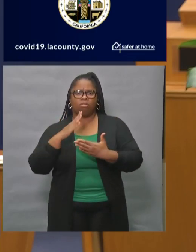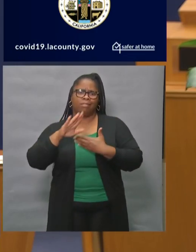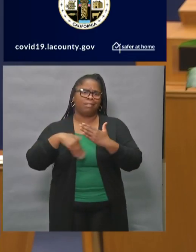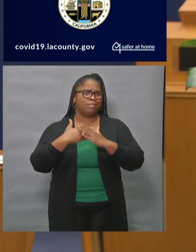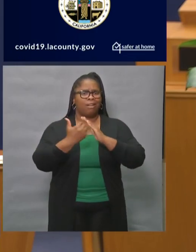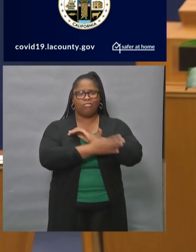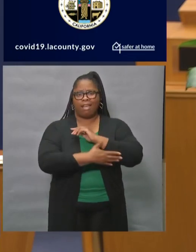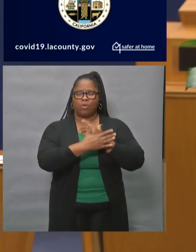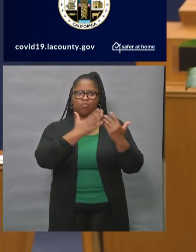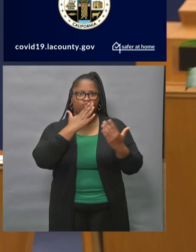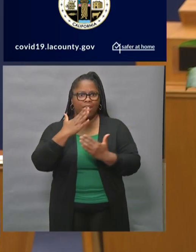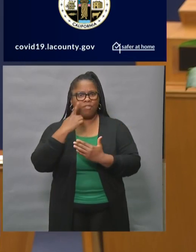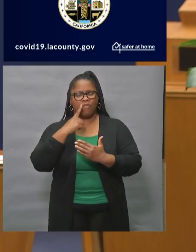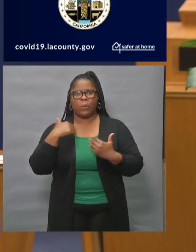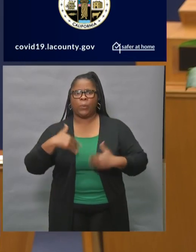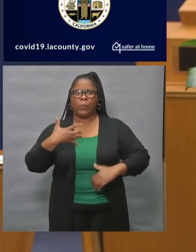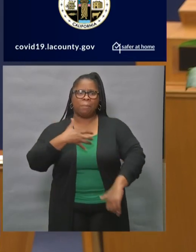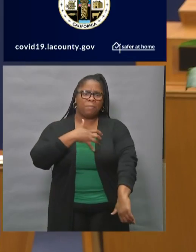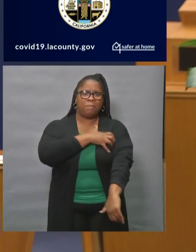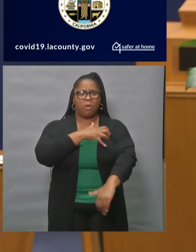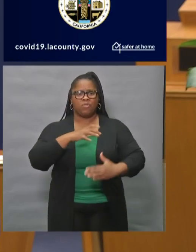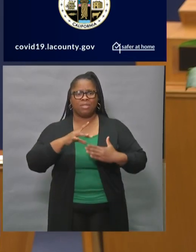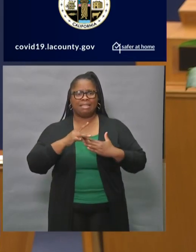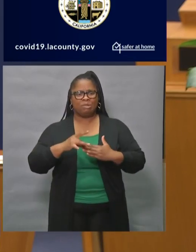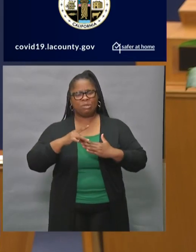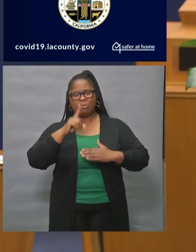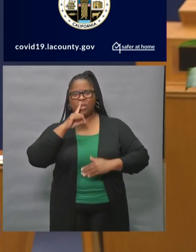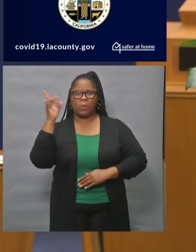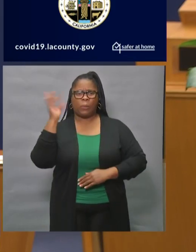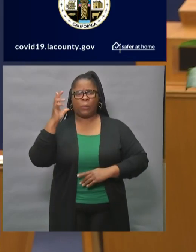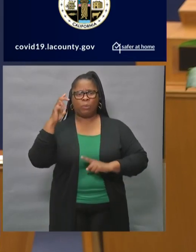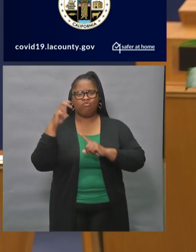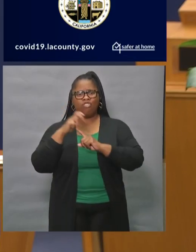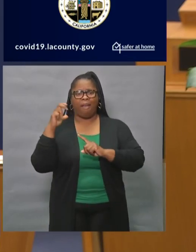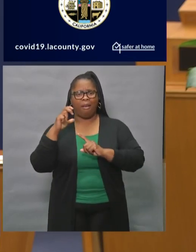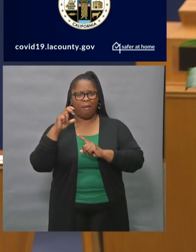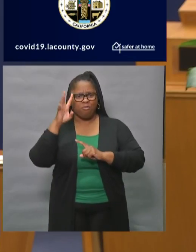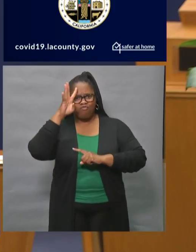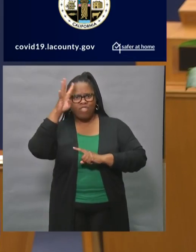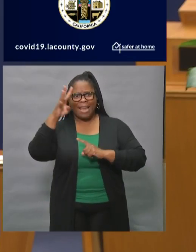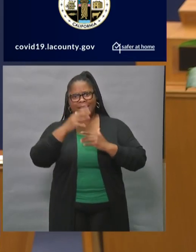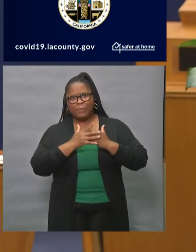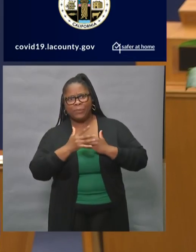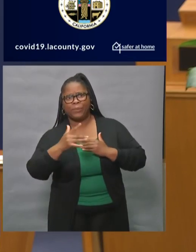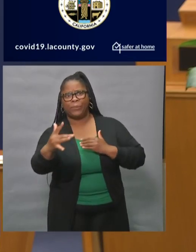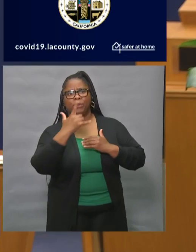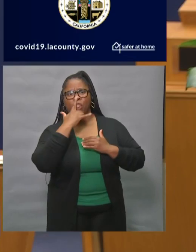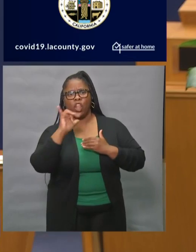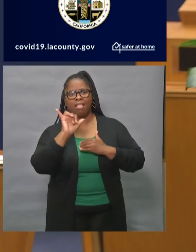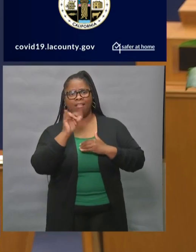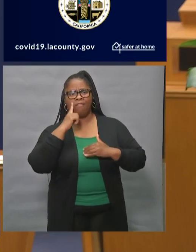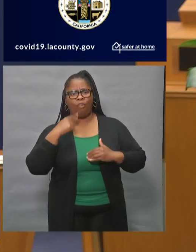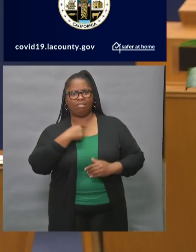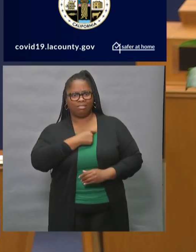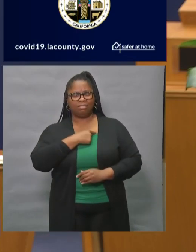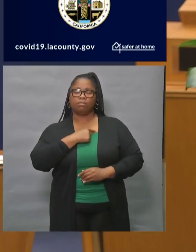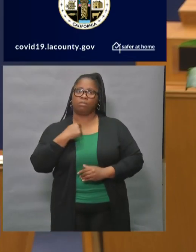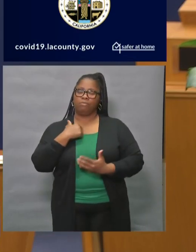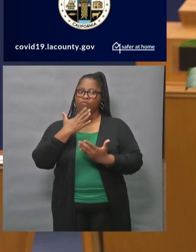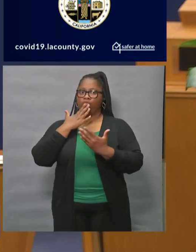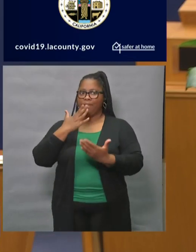tremendously powerful leadership that's been extraordinary about creating a path forward for all of us. So I'm grateful